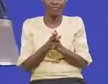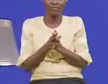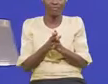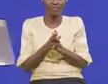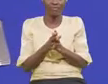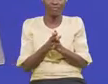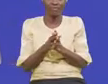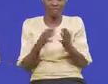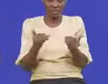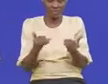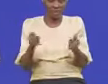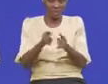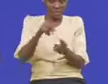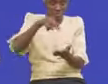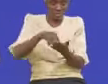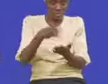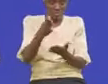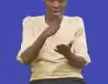gromile